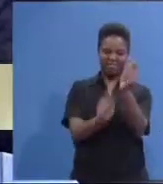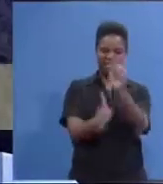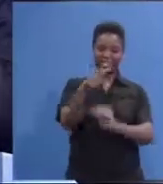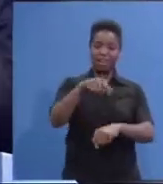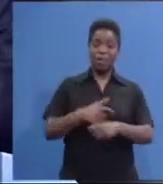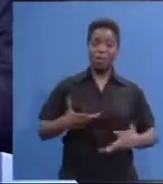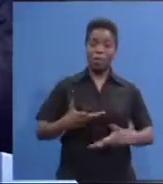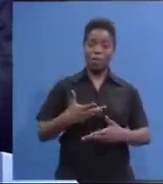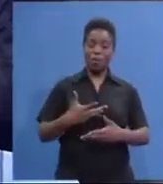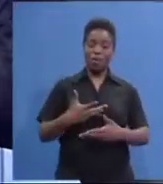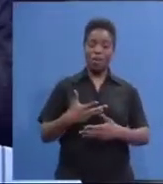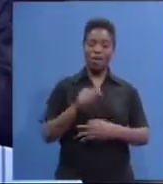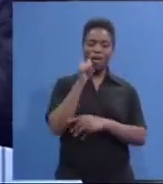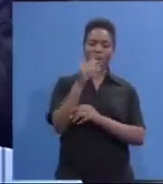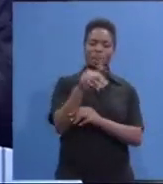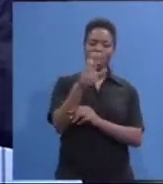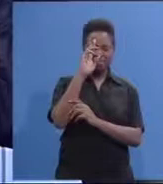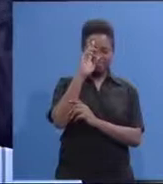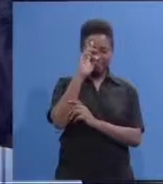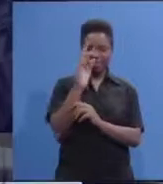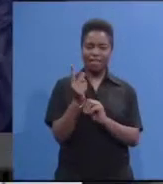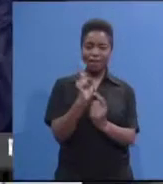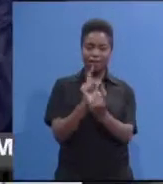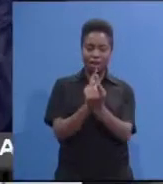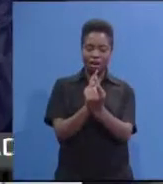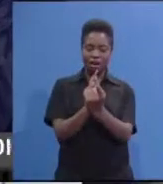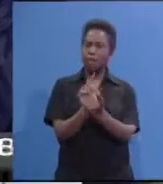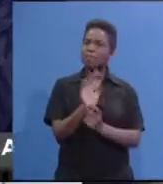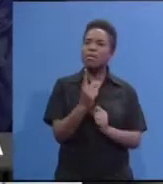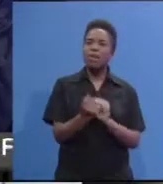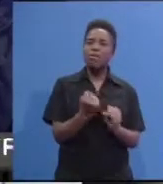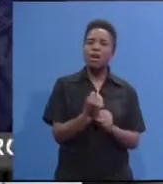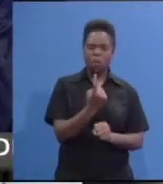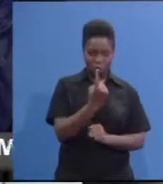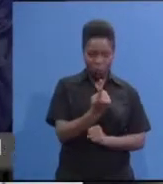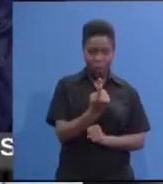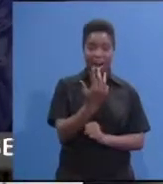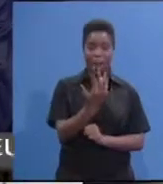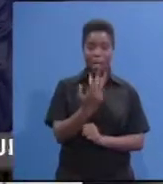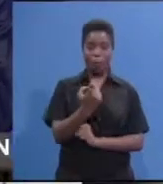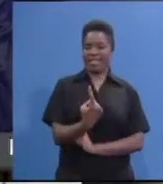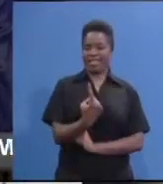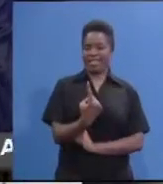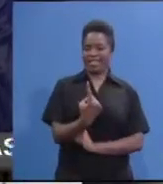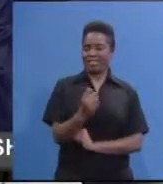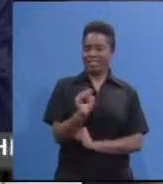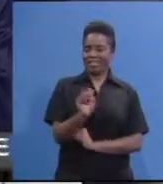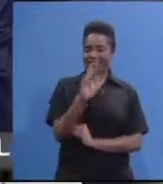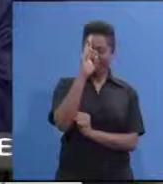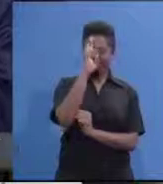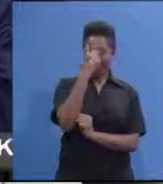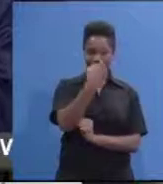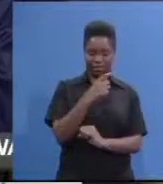exile. The very first time I met him in the flesh was in 1991. And it was